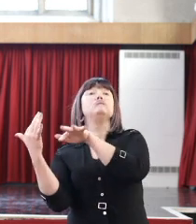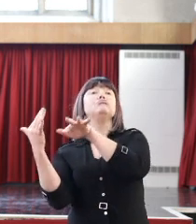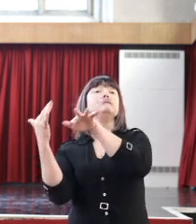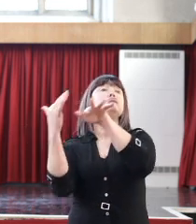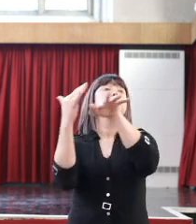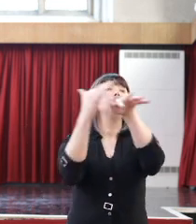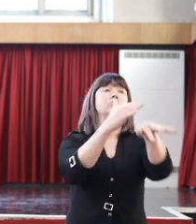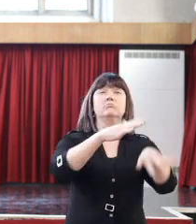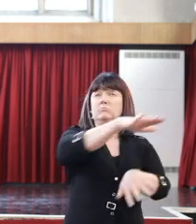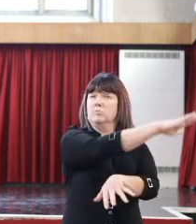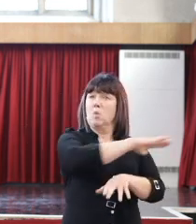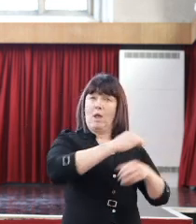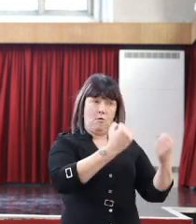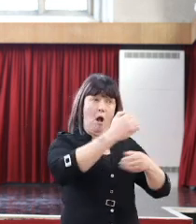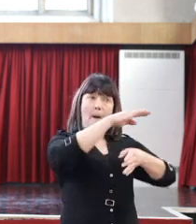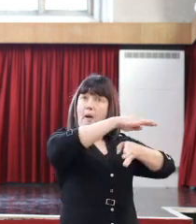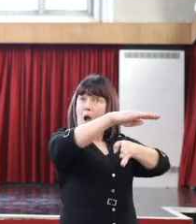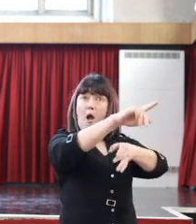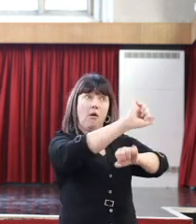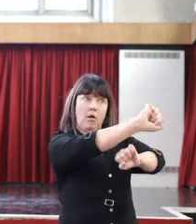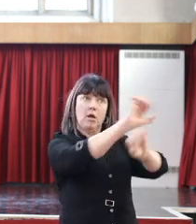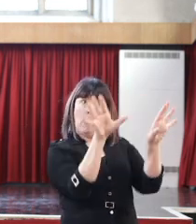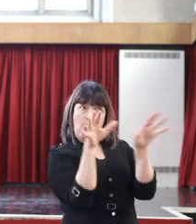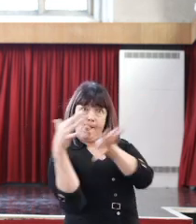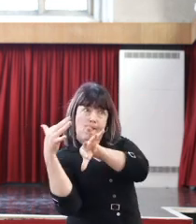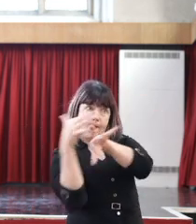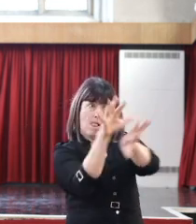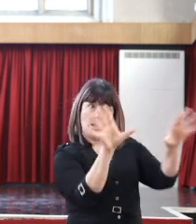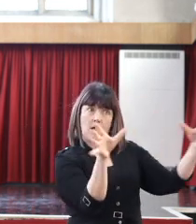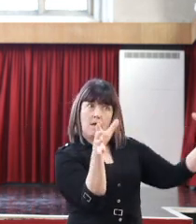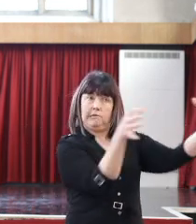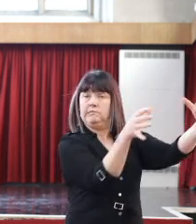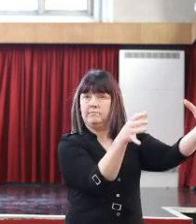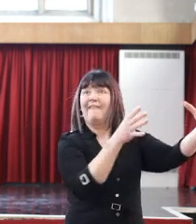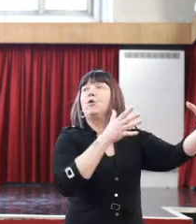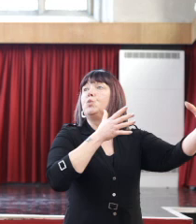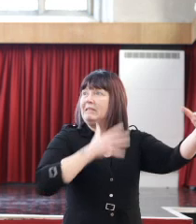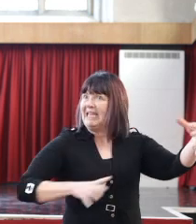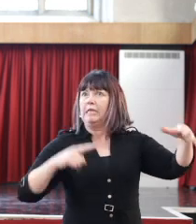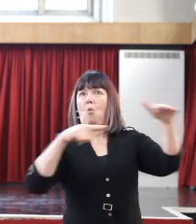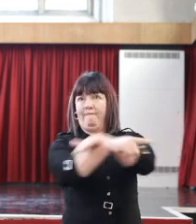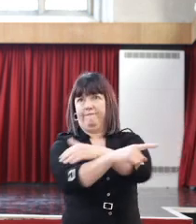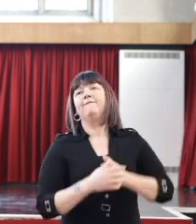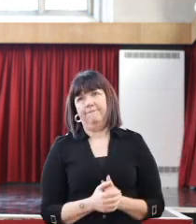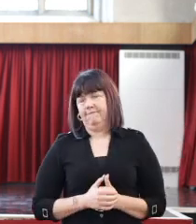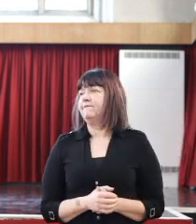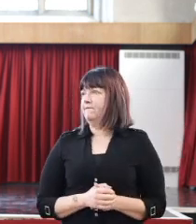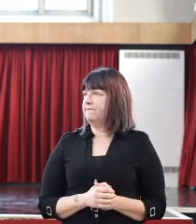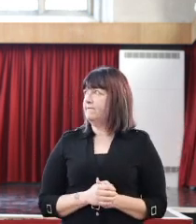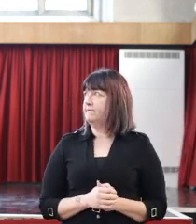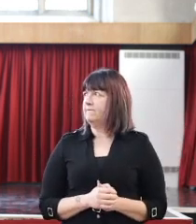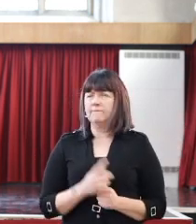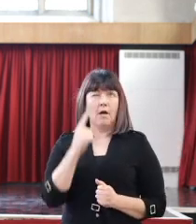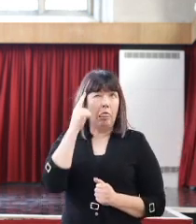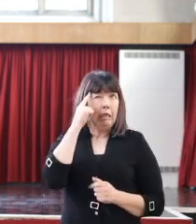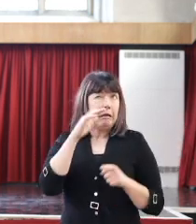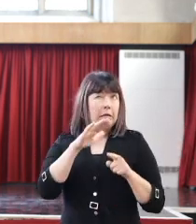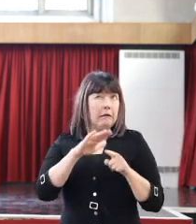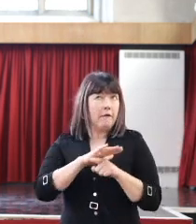So that's where we should gather together should we need to evacuate. I think I've covered everything with that